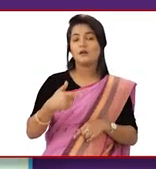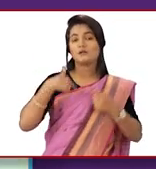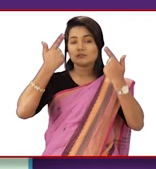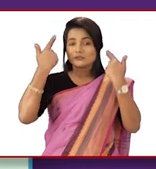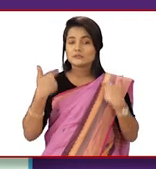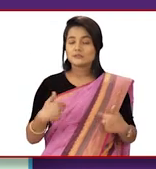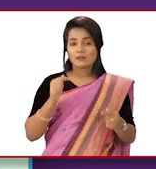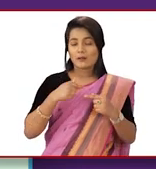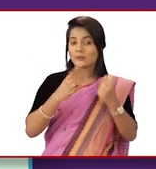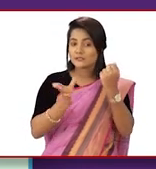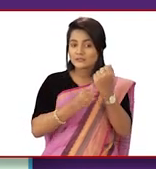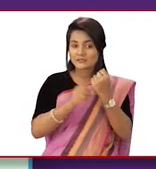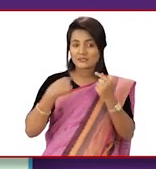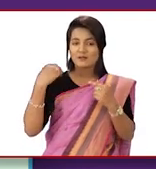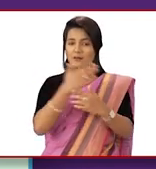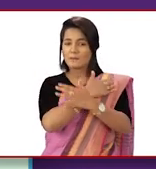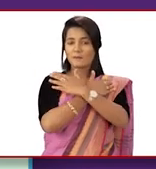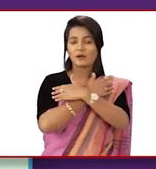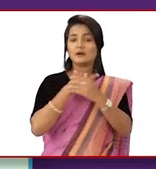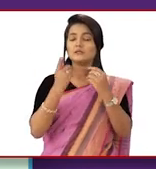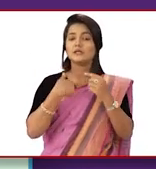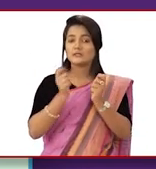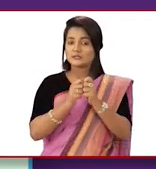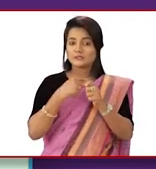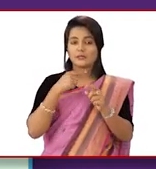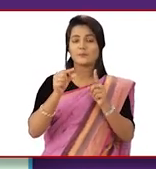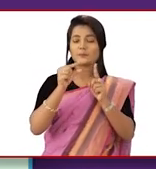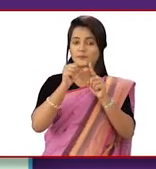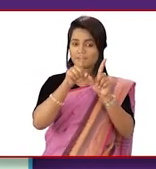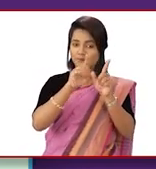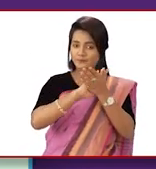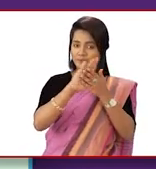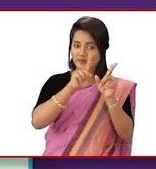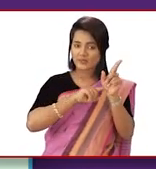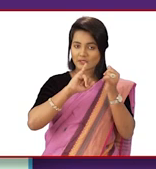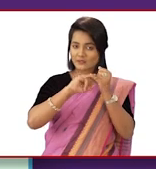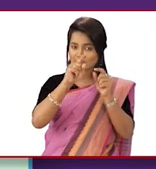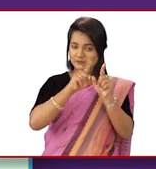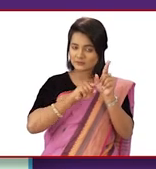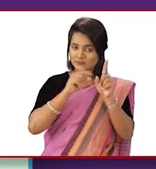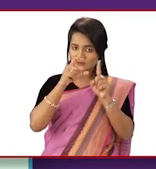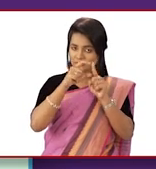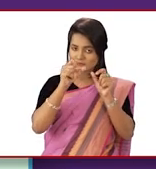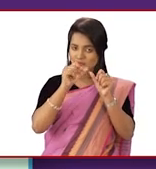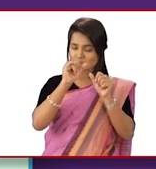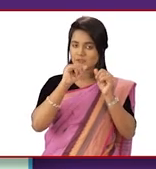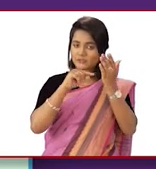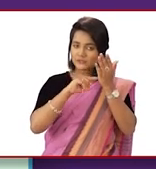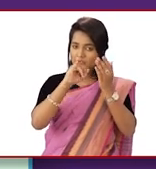in neonatal ward, you go on calls to gynae department during deliveries. I've